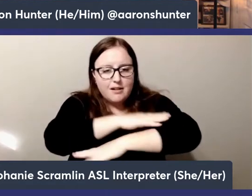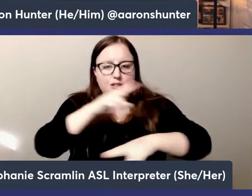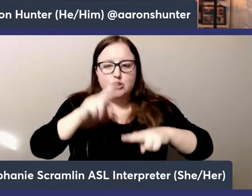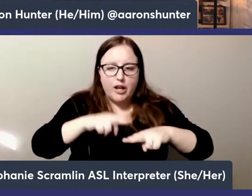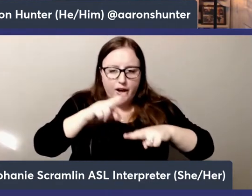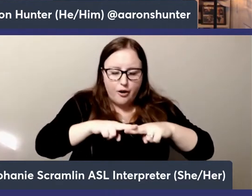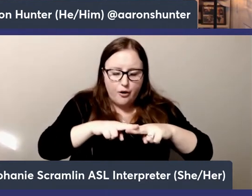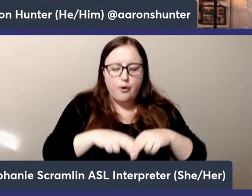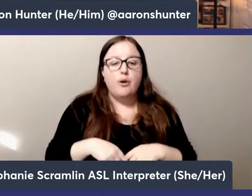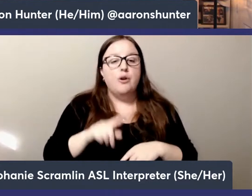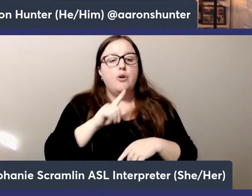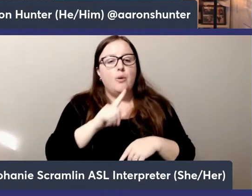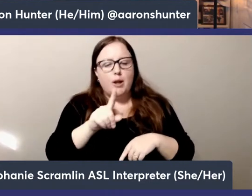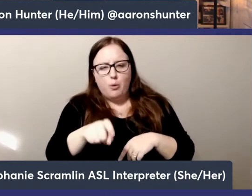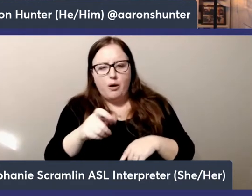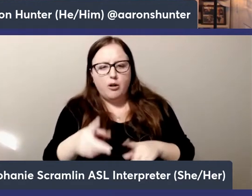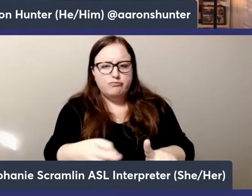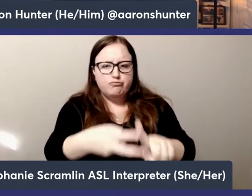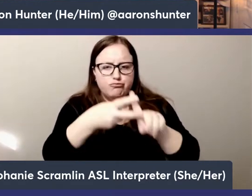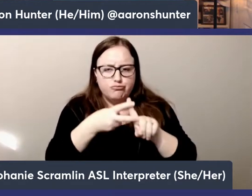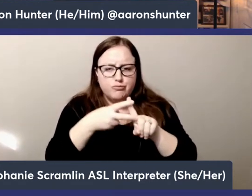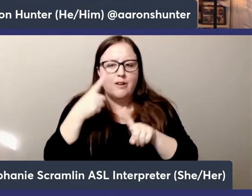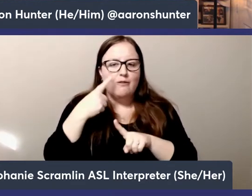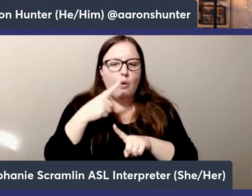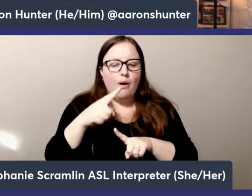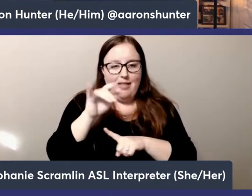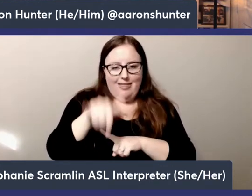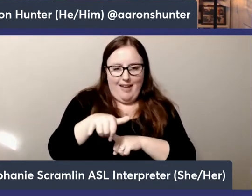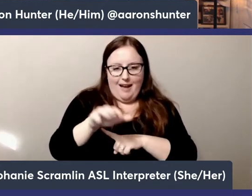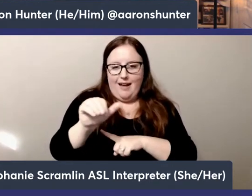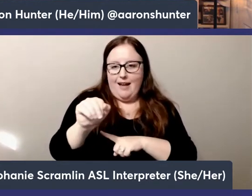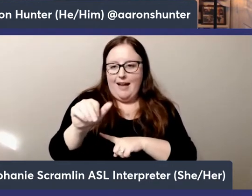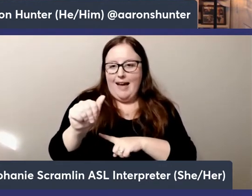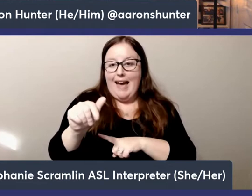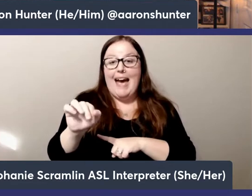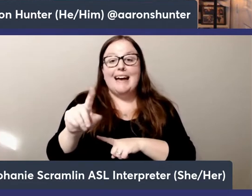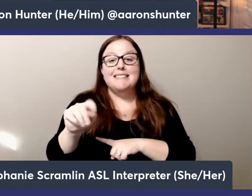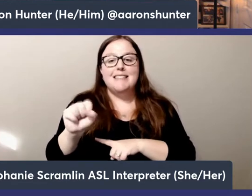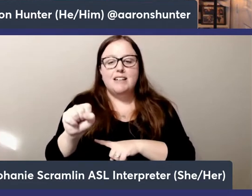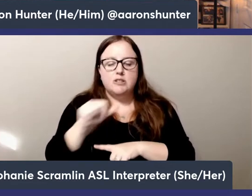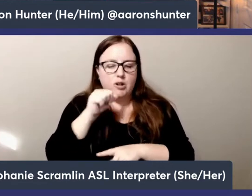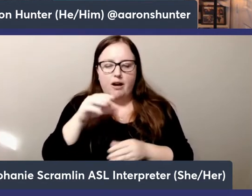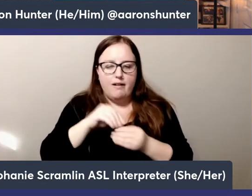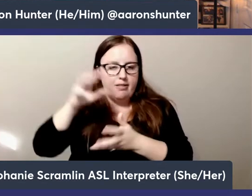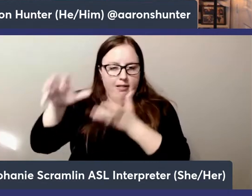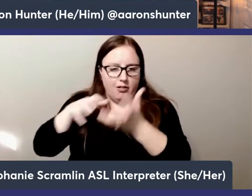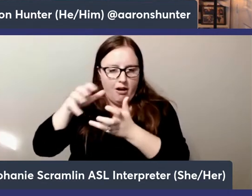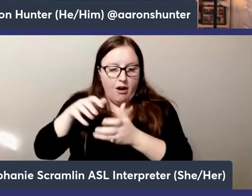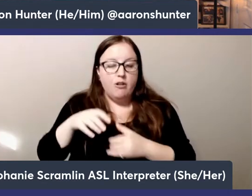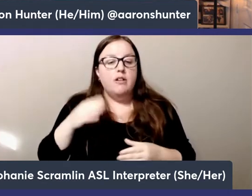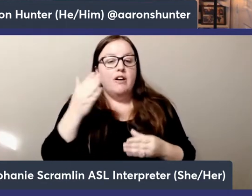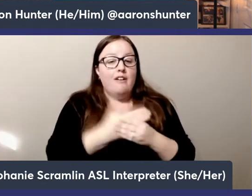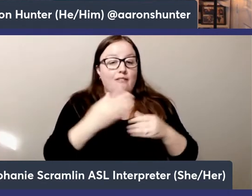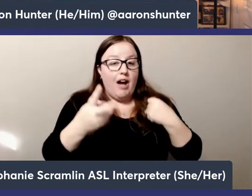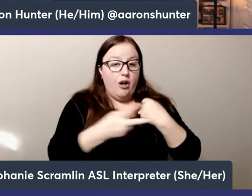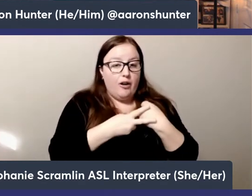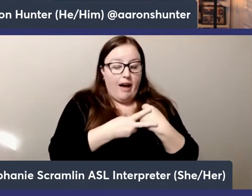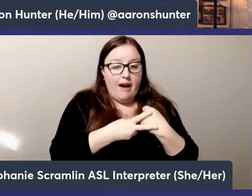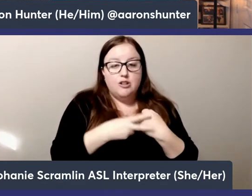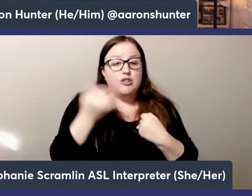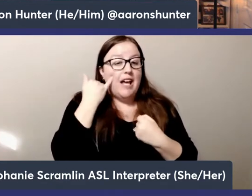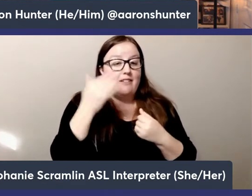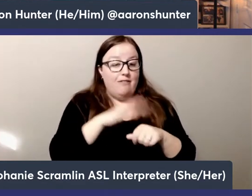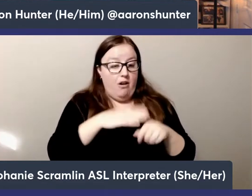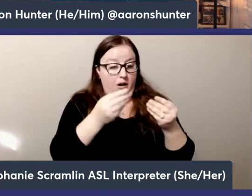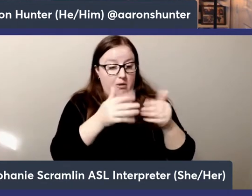and ask for those assets. Assets are not in the cloud yet. File cache goes to, let's say it's on-prem, is